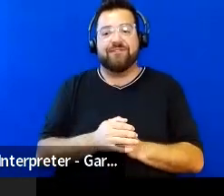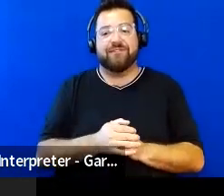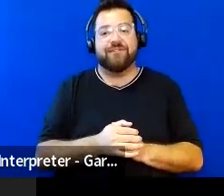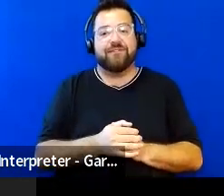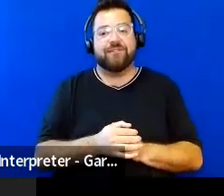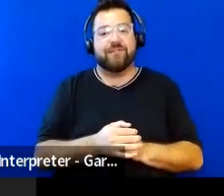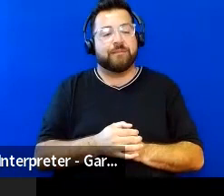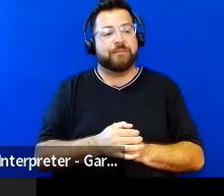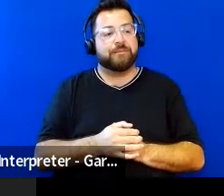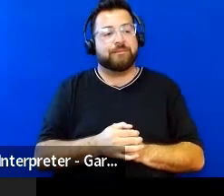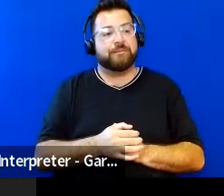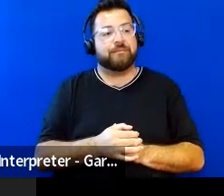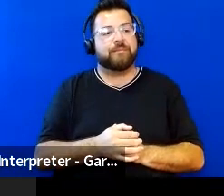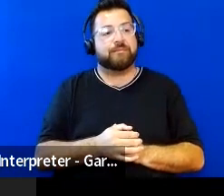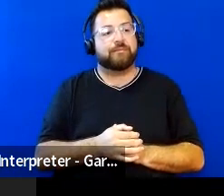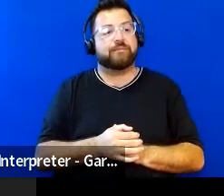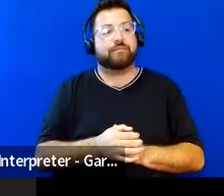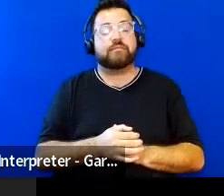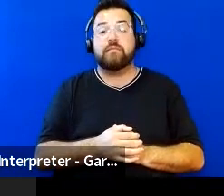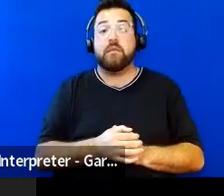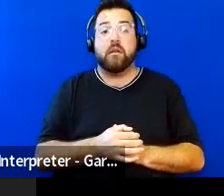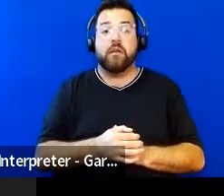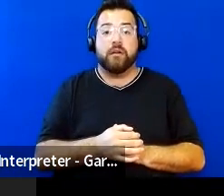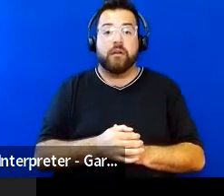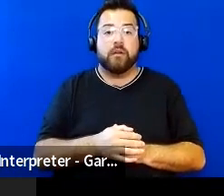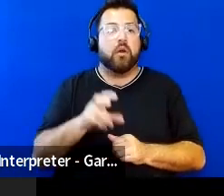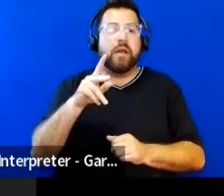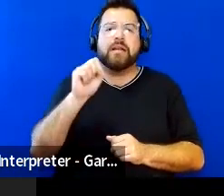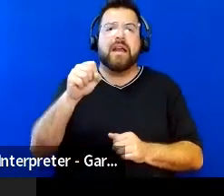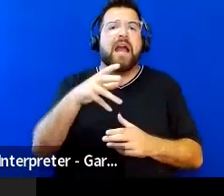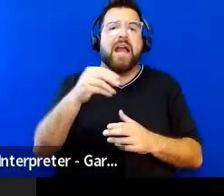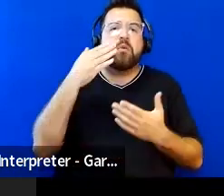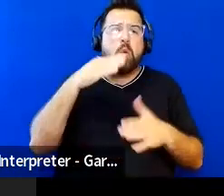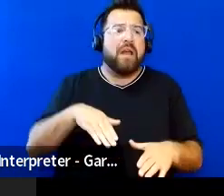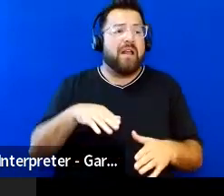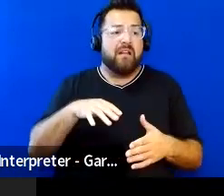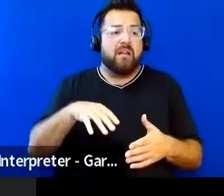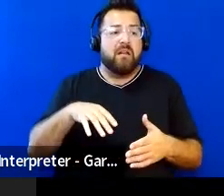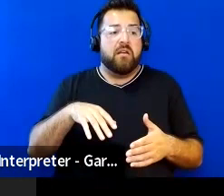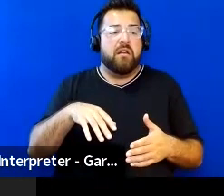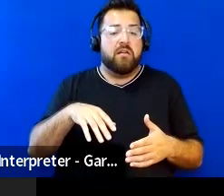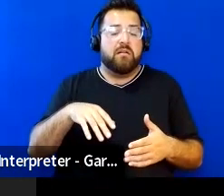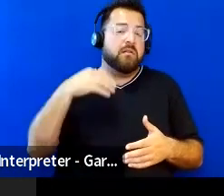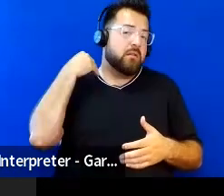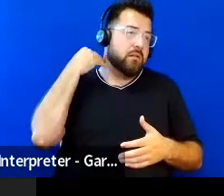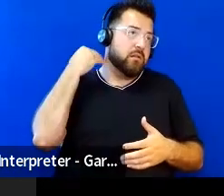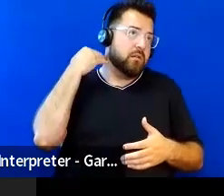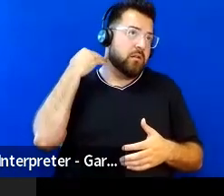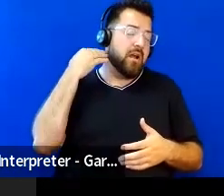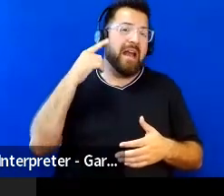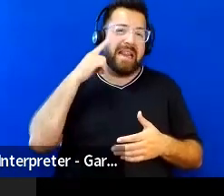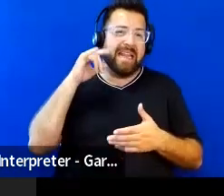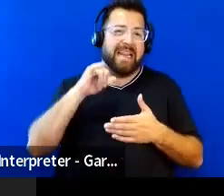Okay. And yeah, and that's not the only one. And that one does, I think, focus